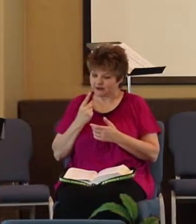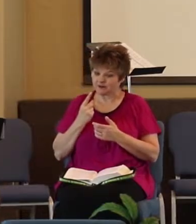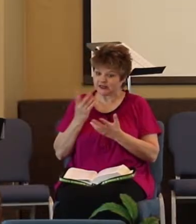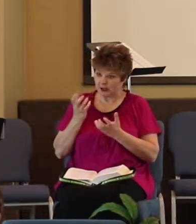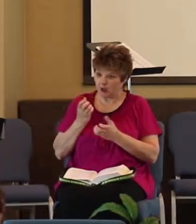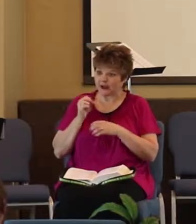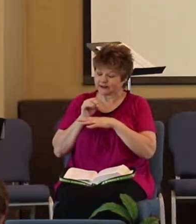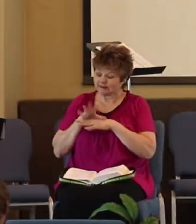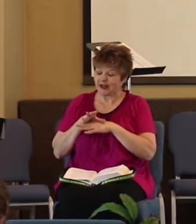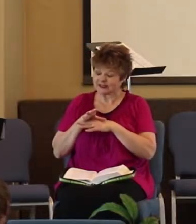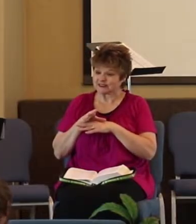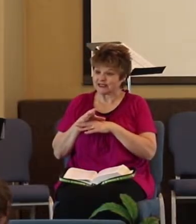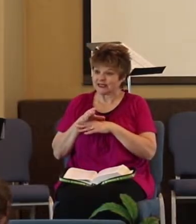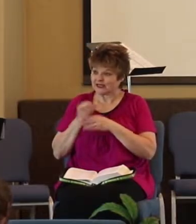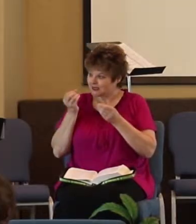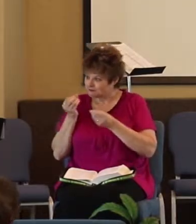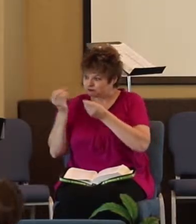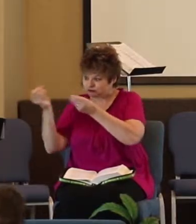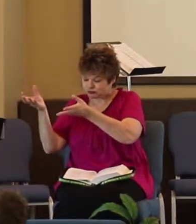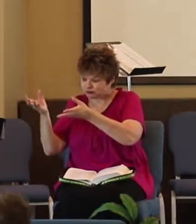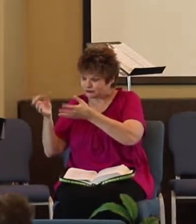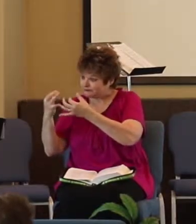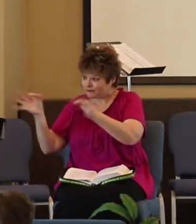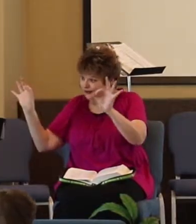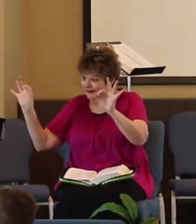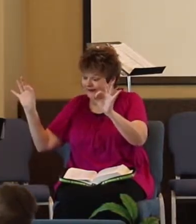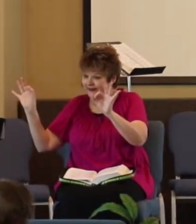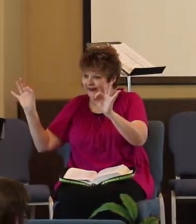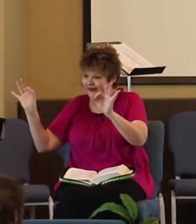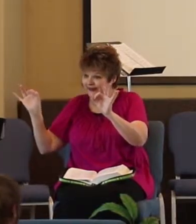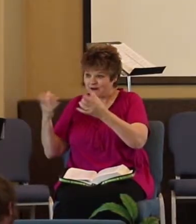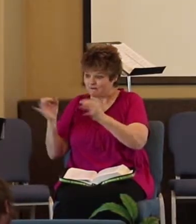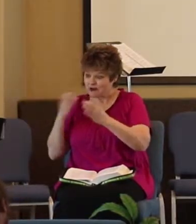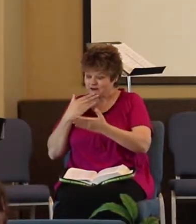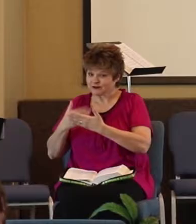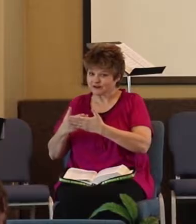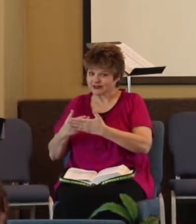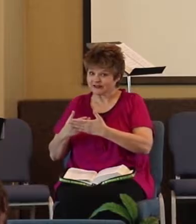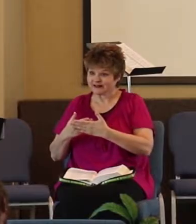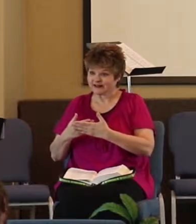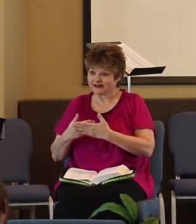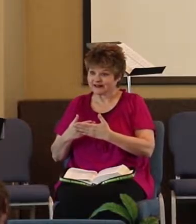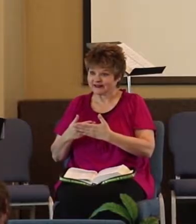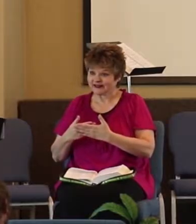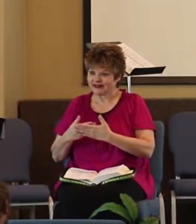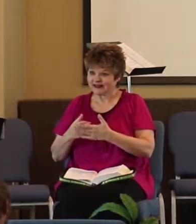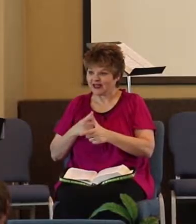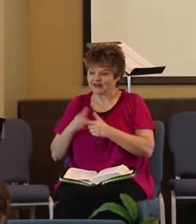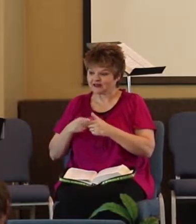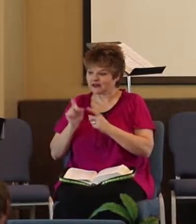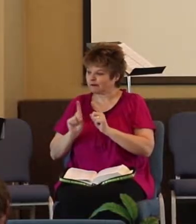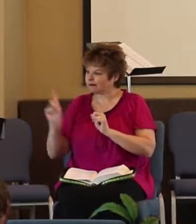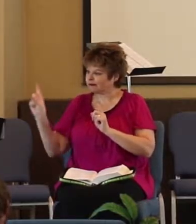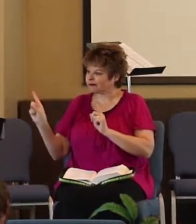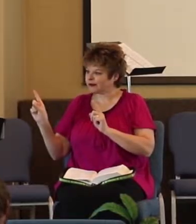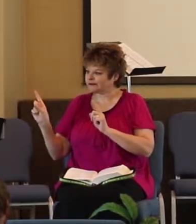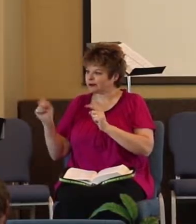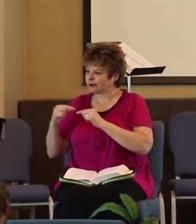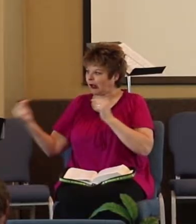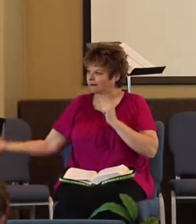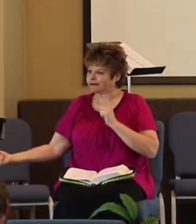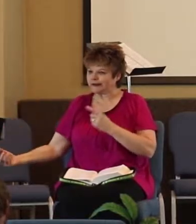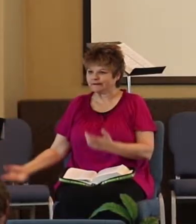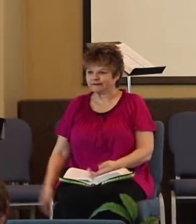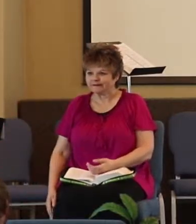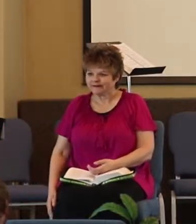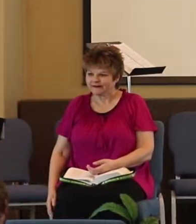wanting this advice, and I give it to them, and it's free. Free's good. And then they turn around and they do